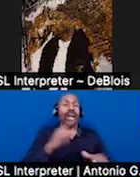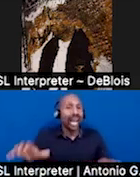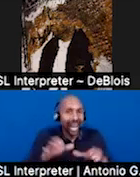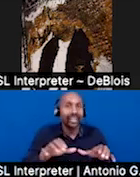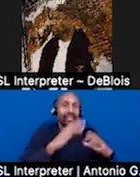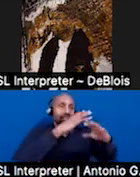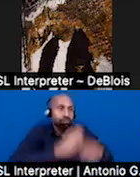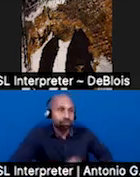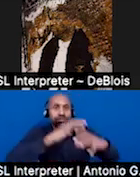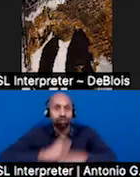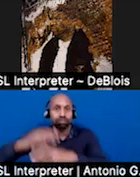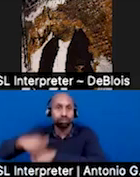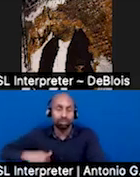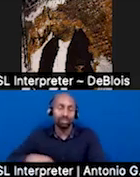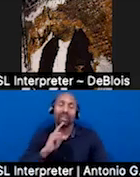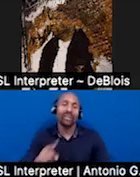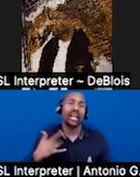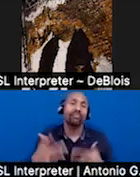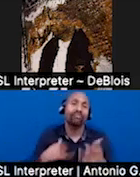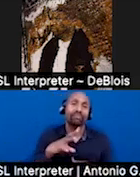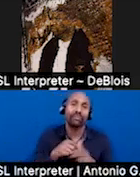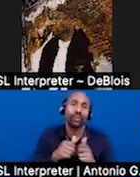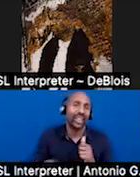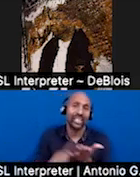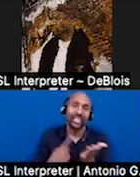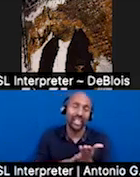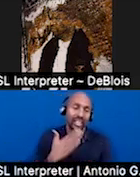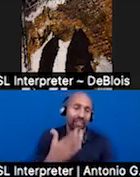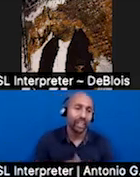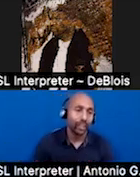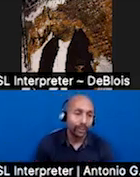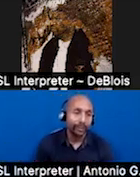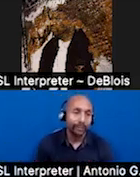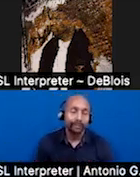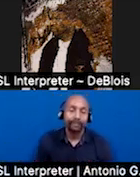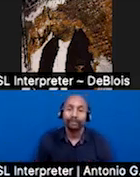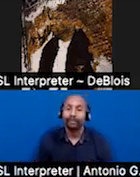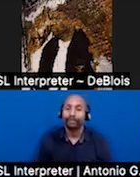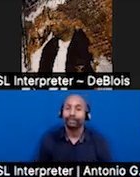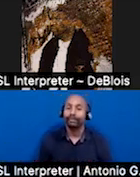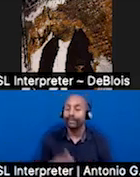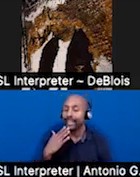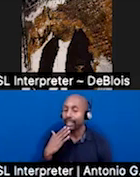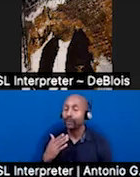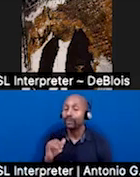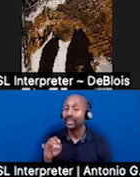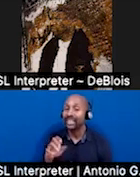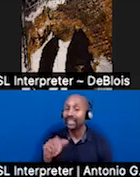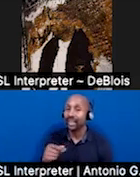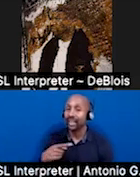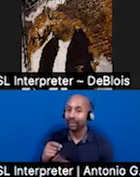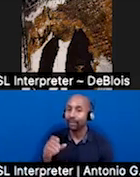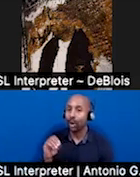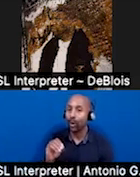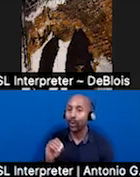Thank you so much. So this is Jessica from OET speaking again. Thank you again, Cynthia. Next, we